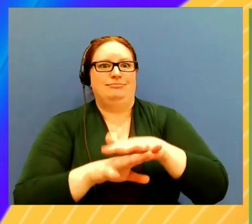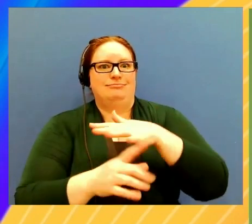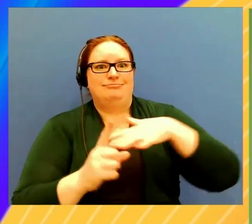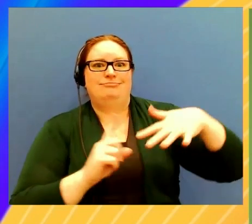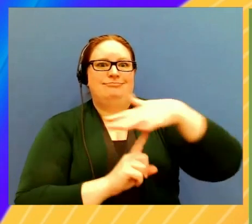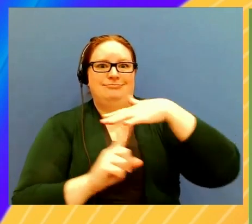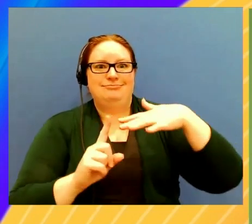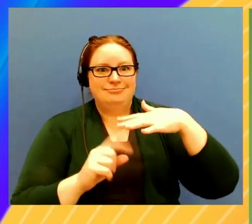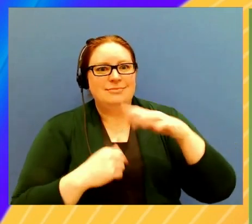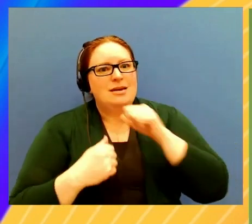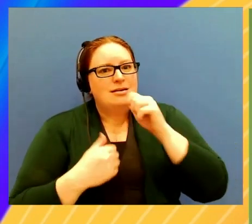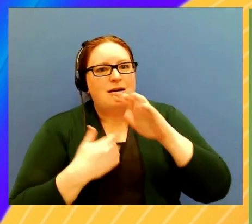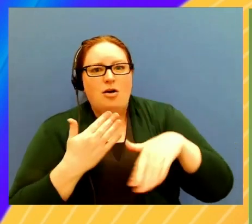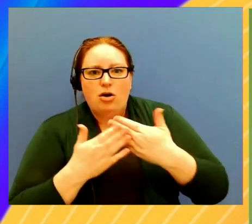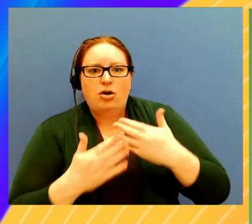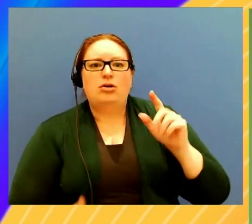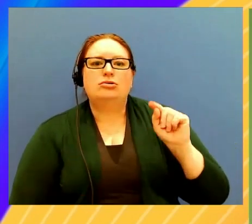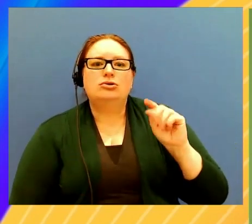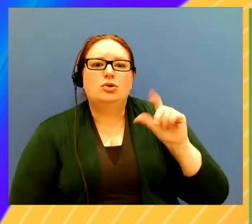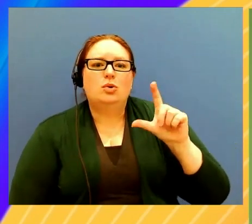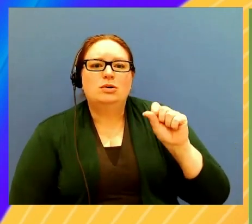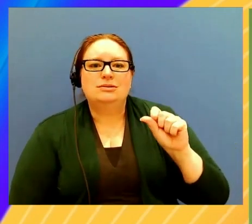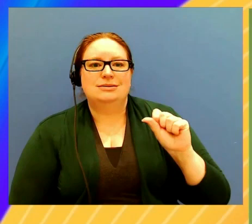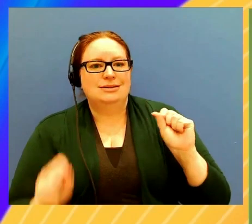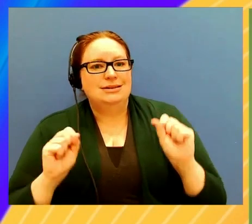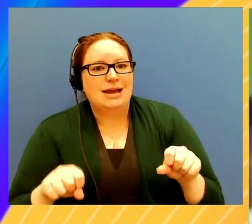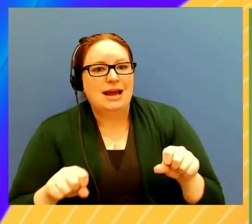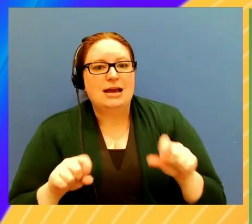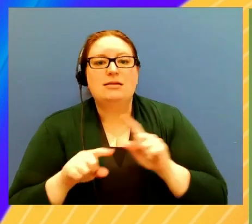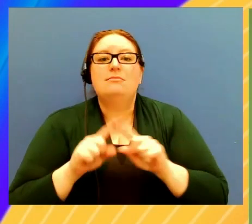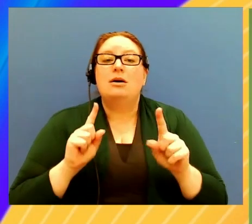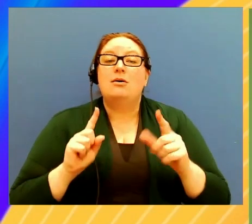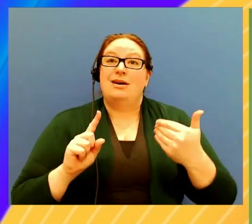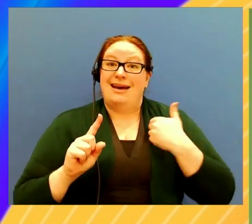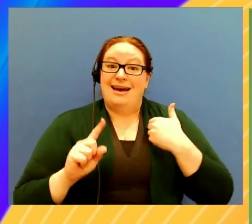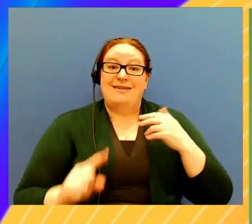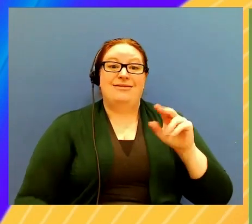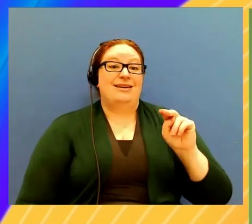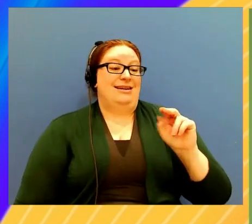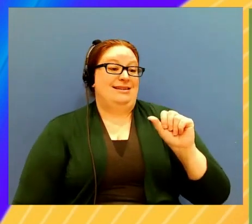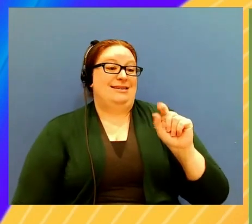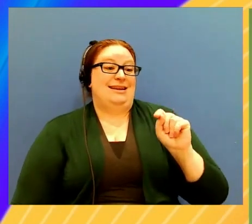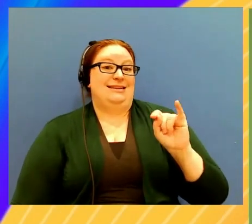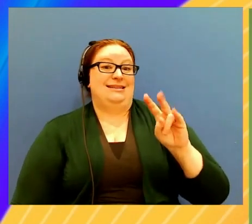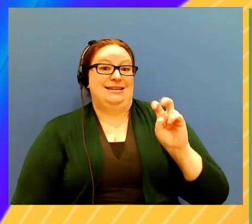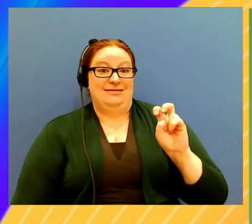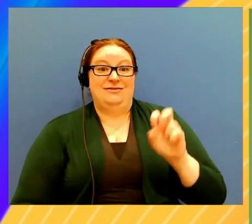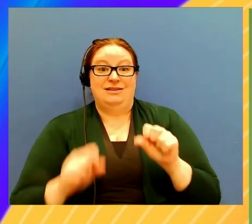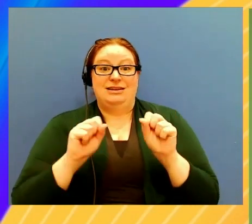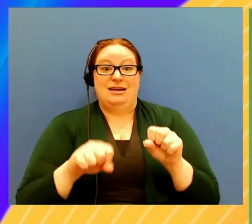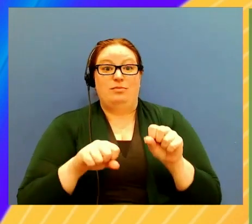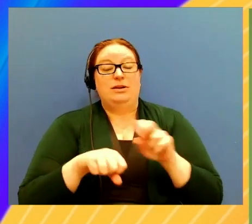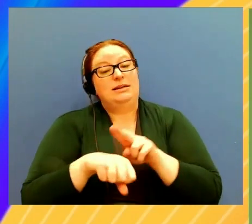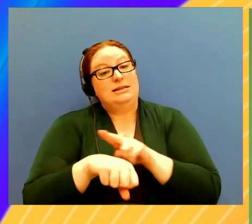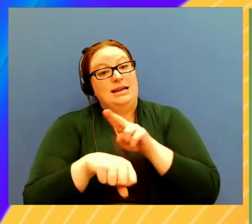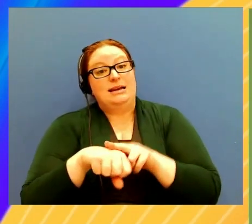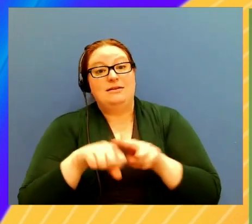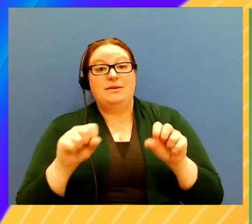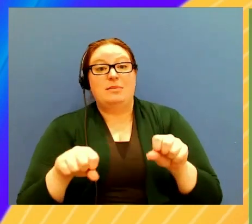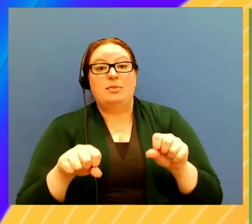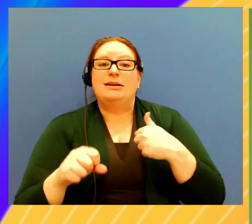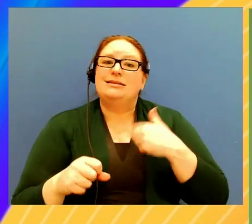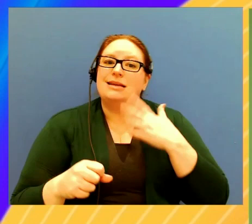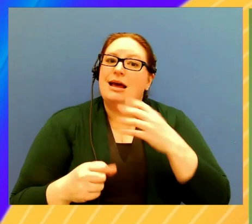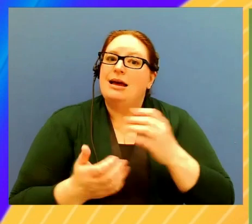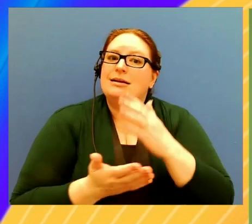type of capabilities, but what I can say is that we do actually have native capabilities to do this now. And contrary to some belief,